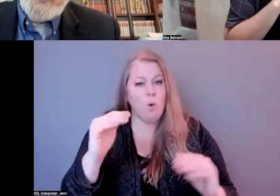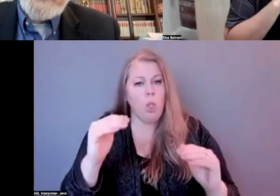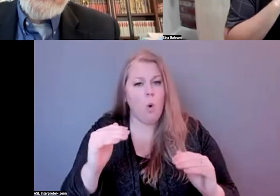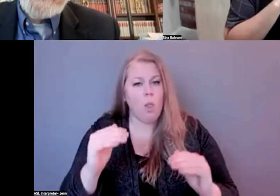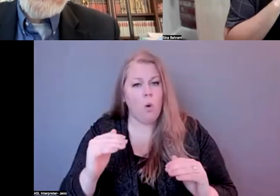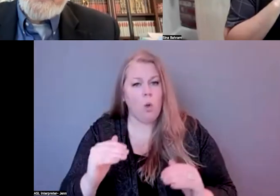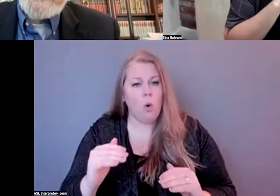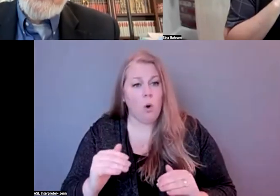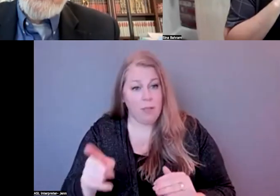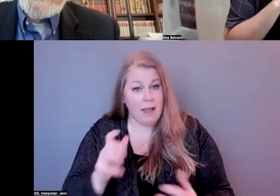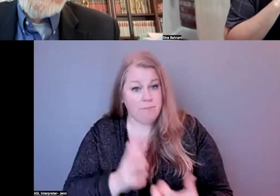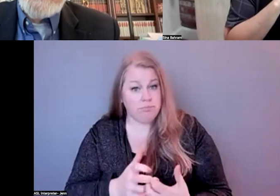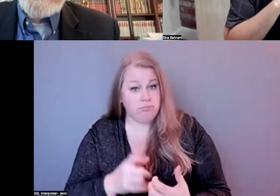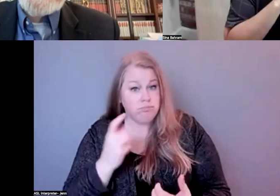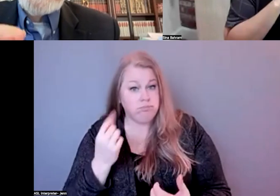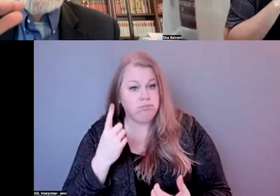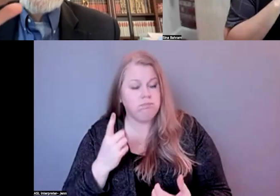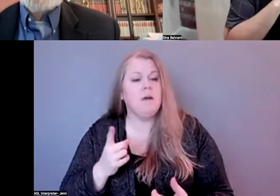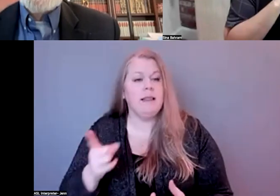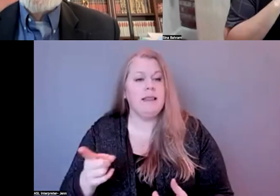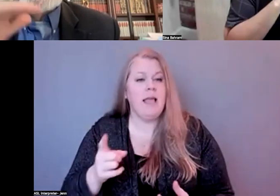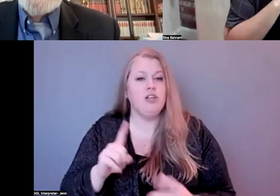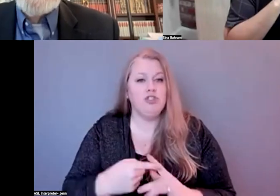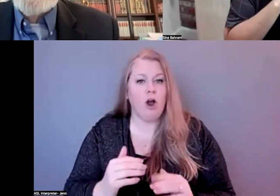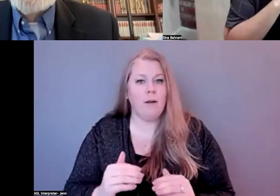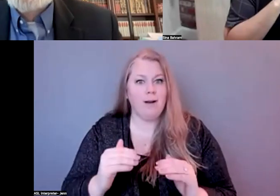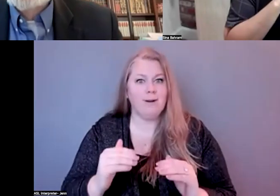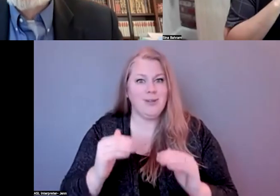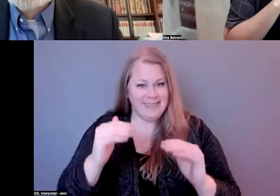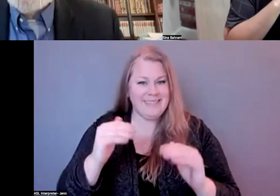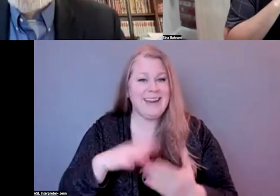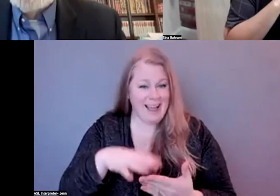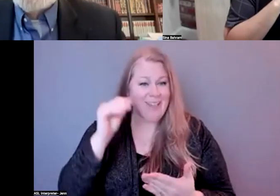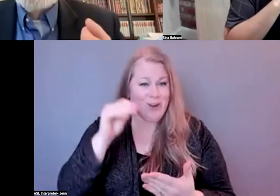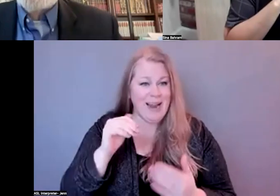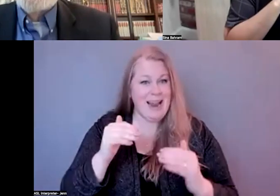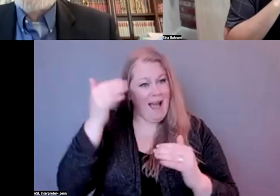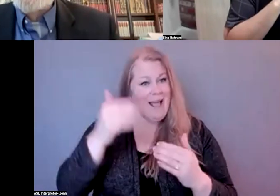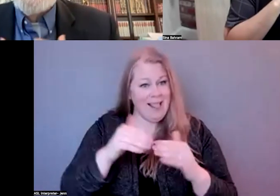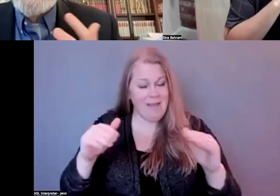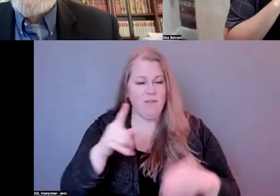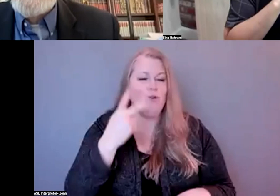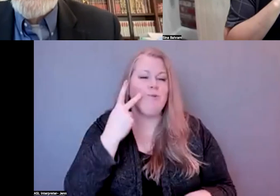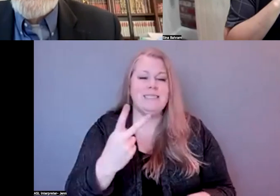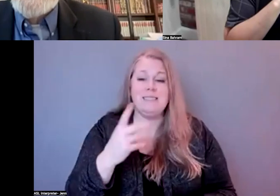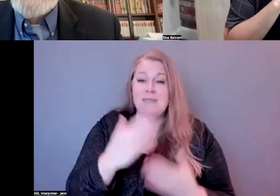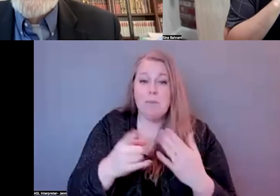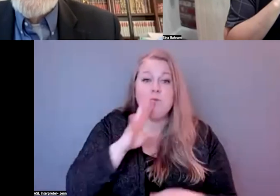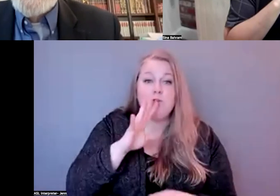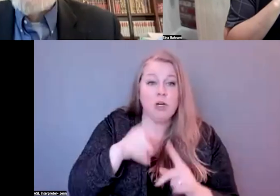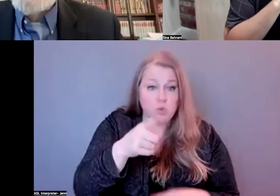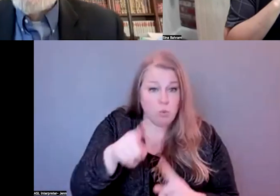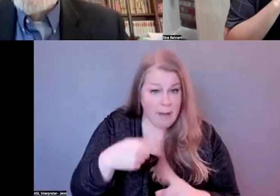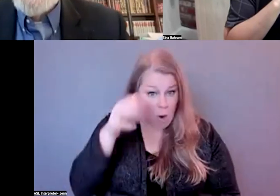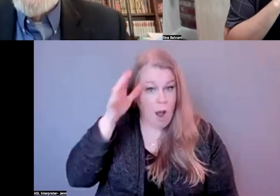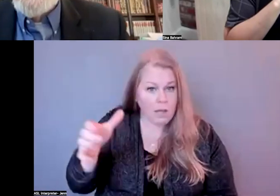to the point they can understand it, they all of a sudden can understand it at a higher level. You've seen this when someone's talking to you about a concept